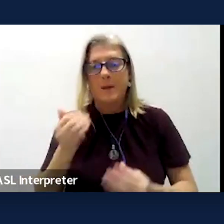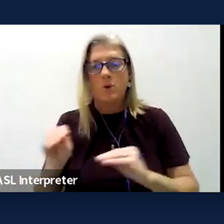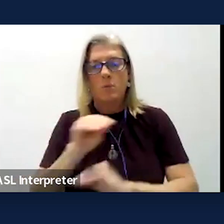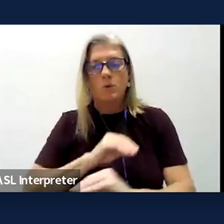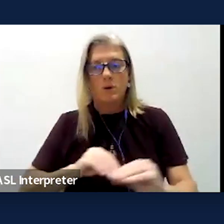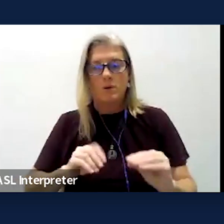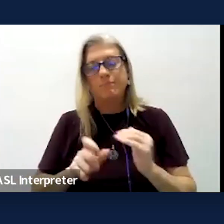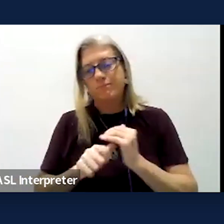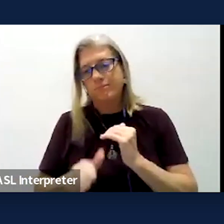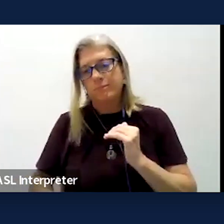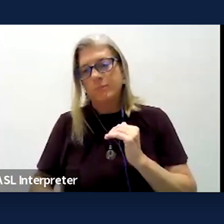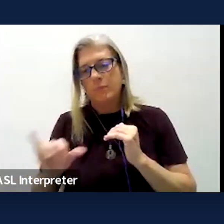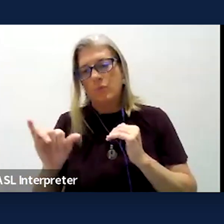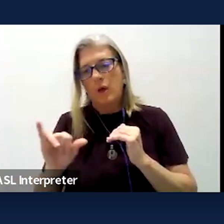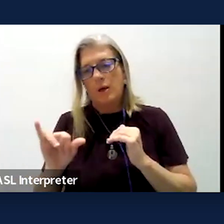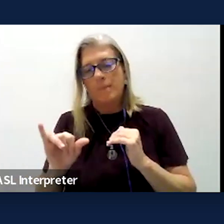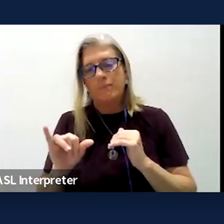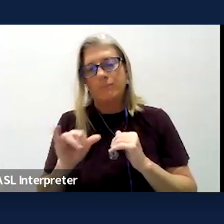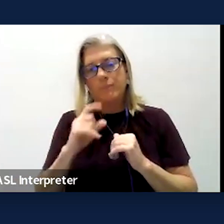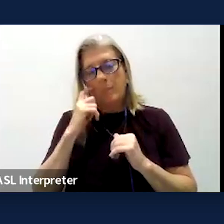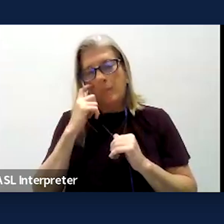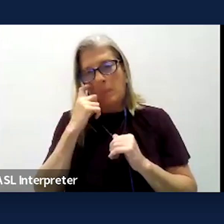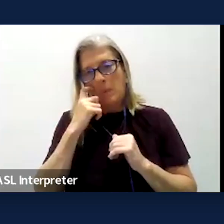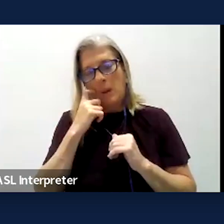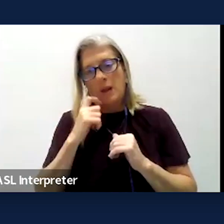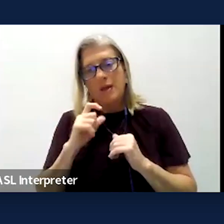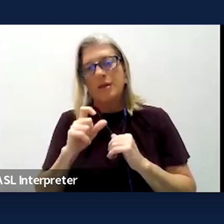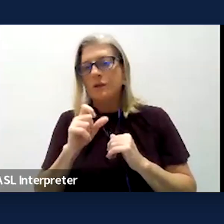well. So, yeah,